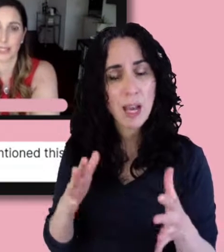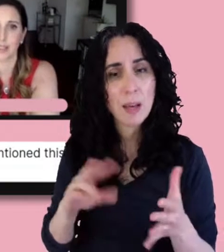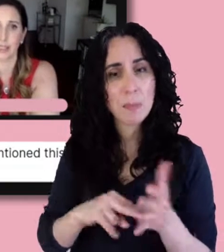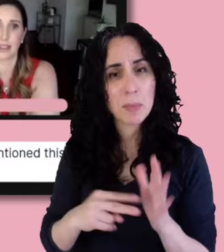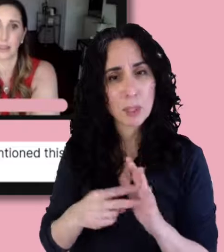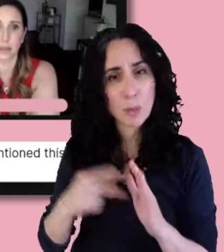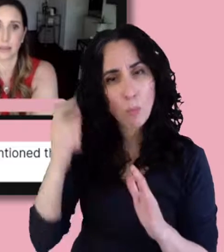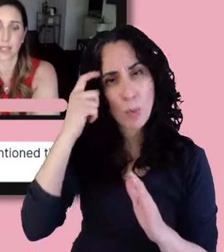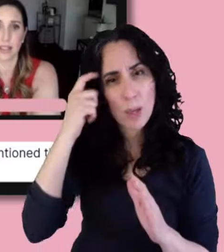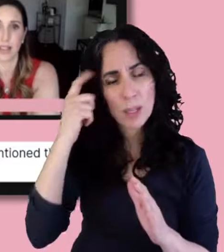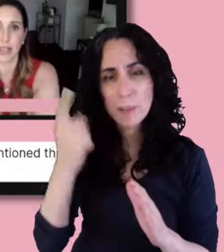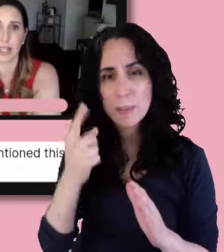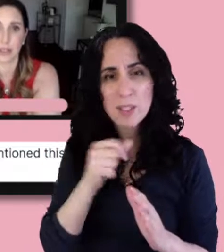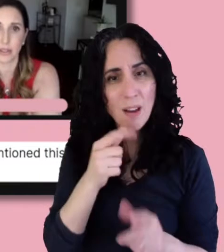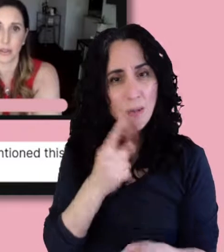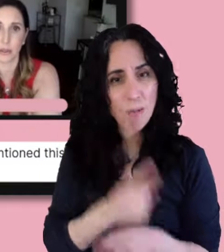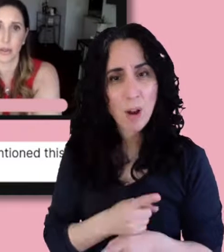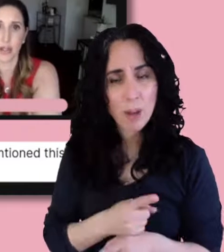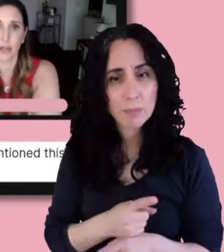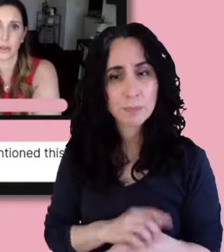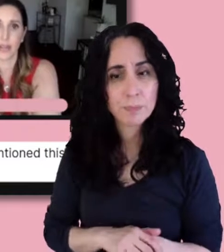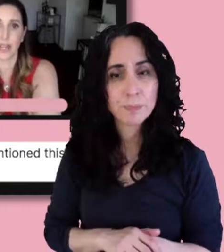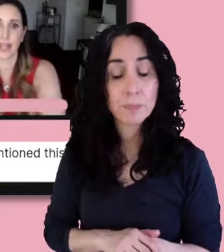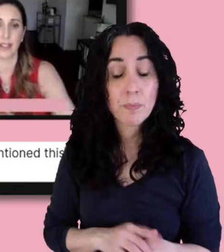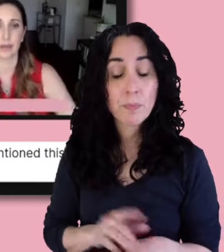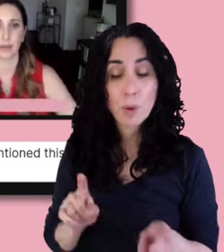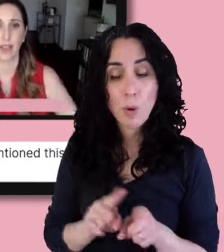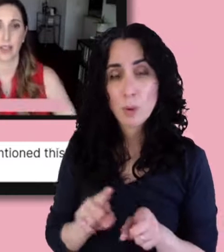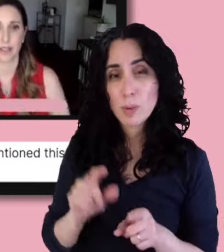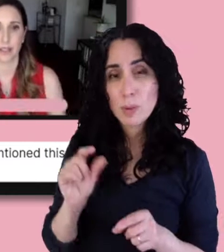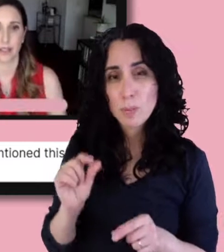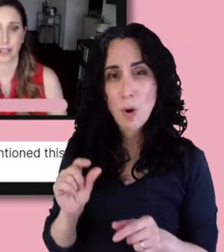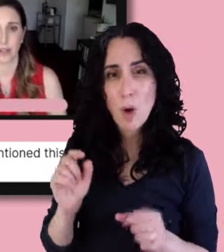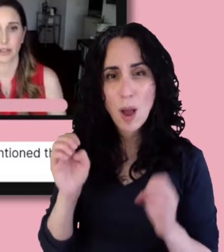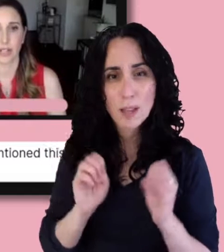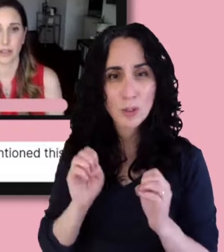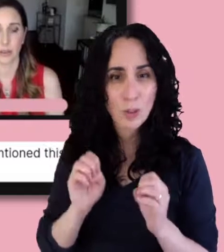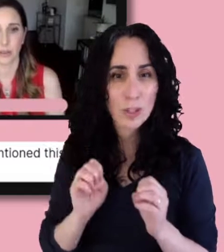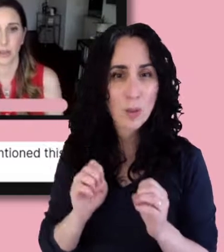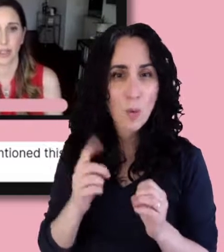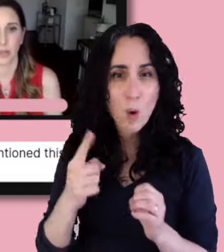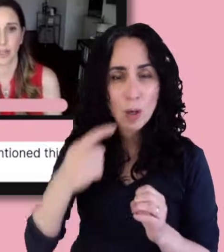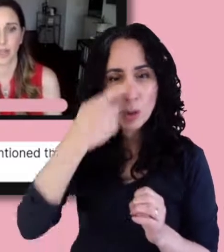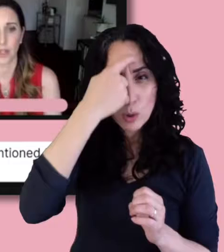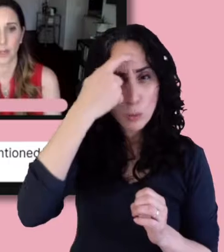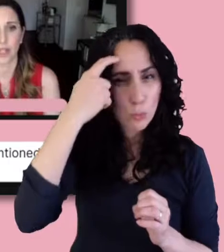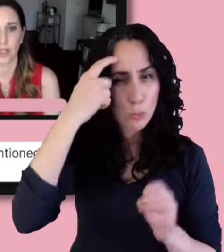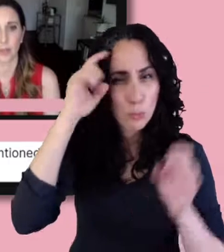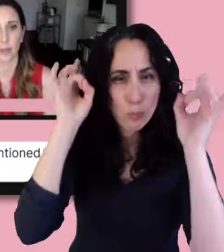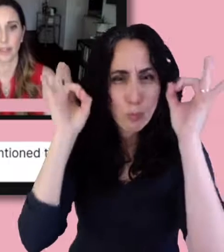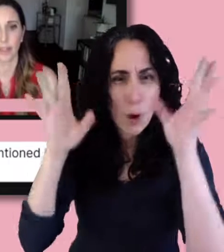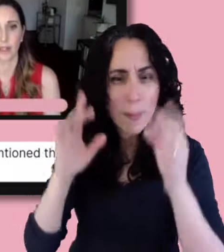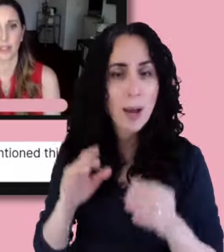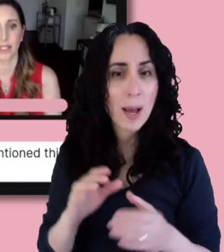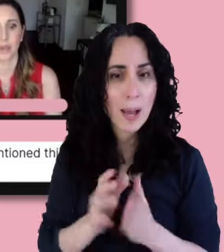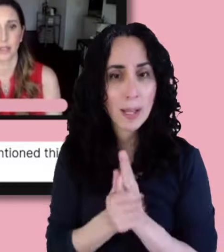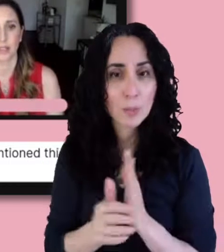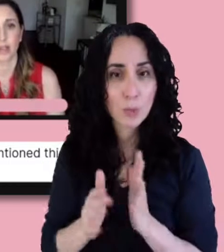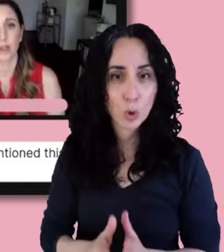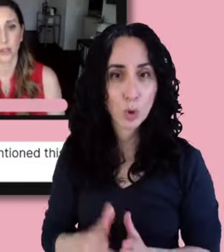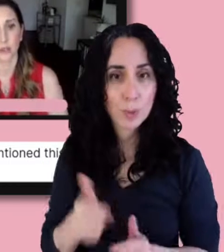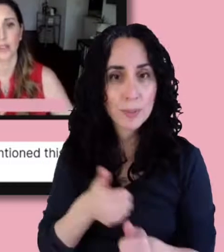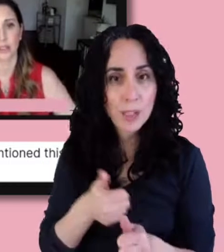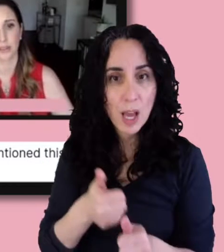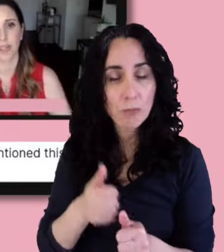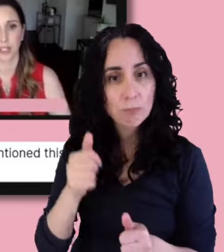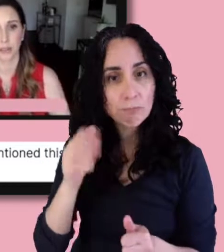like, something's not right. So there's that. I also love this little exercise. It was brought up by trauma expert Peter Levine, which is